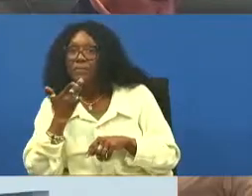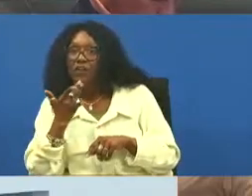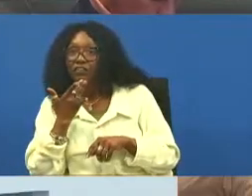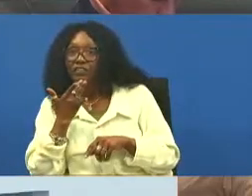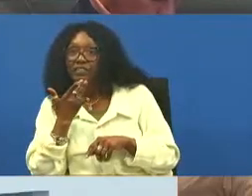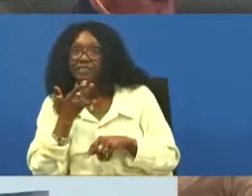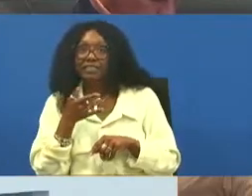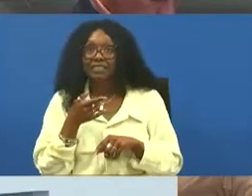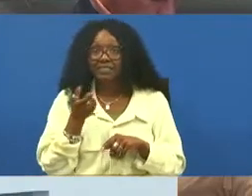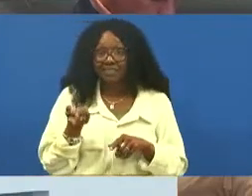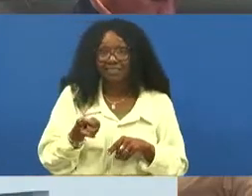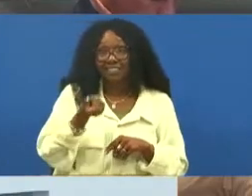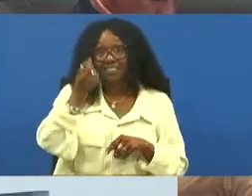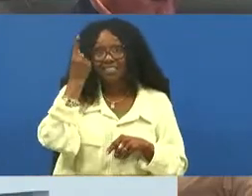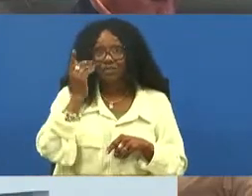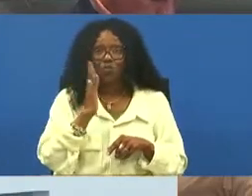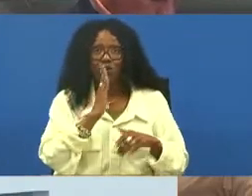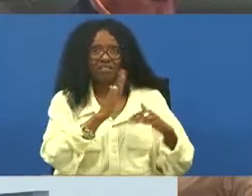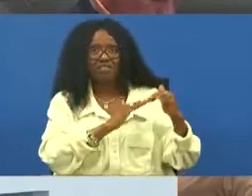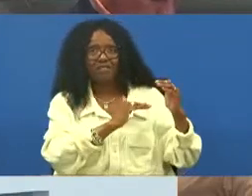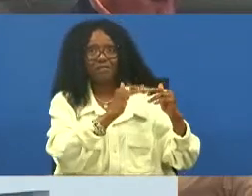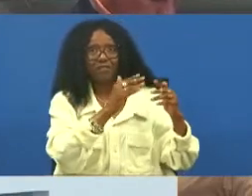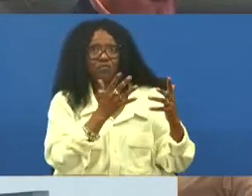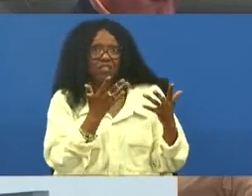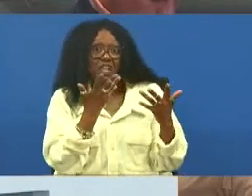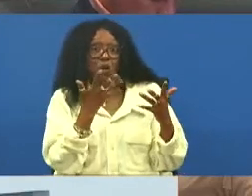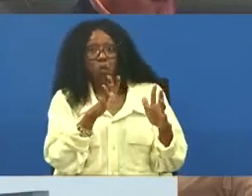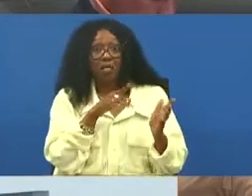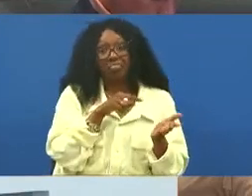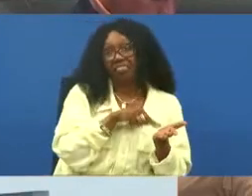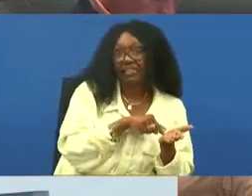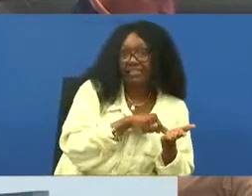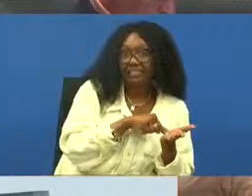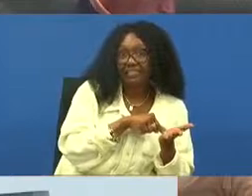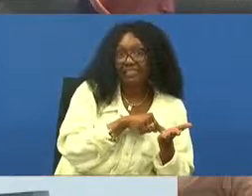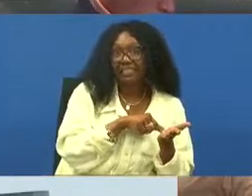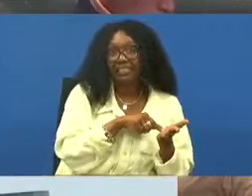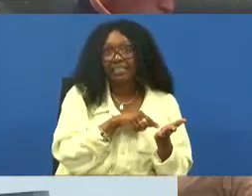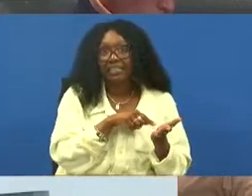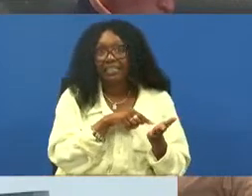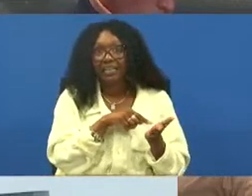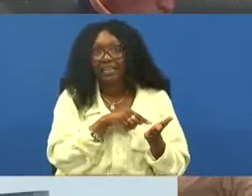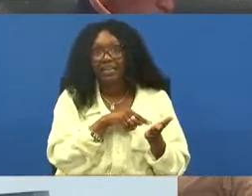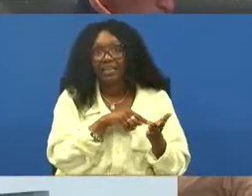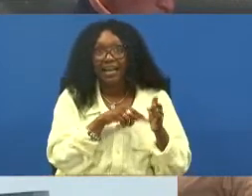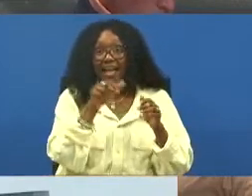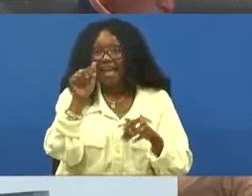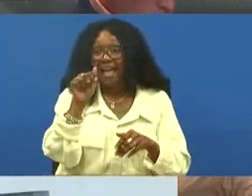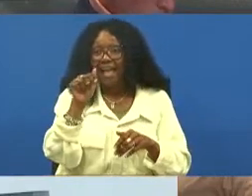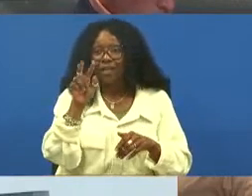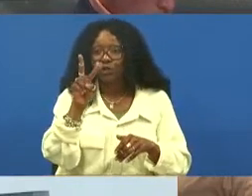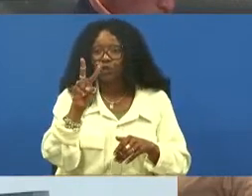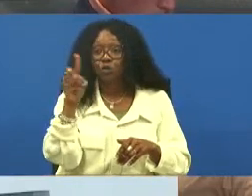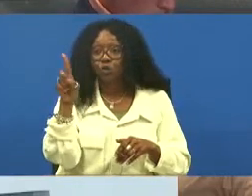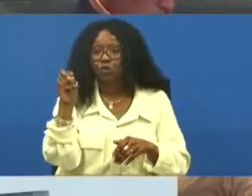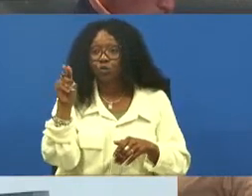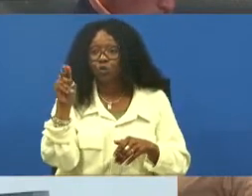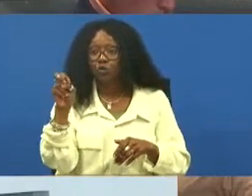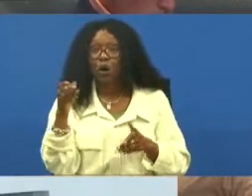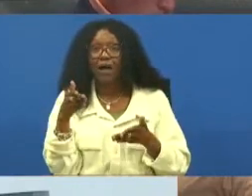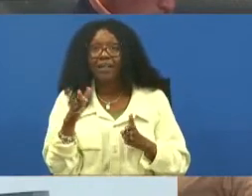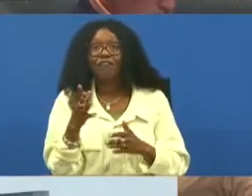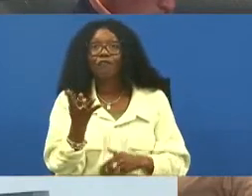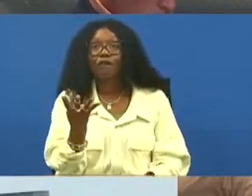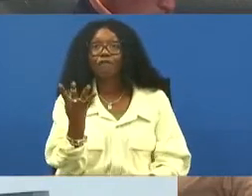They understand that it's going to be developed, but they don't want this. A2 zoning allows for